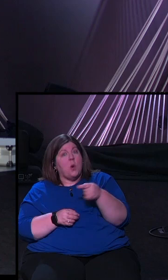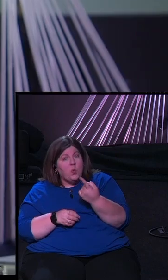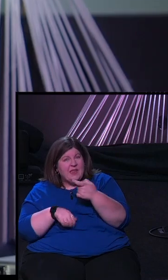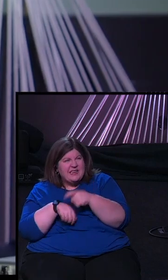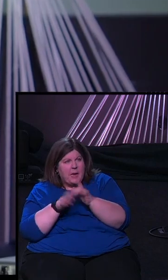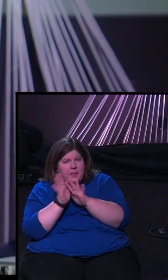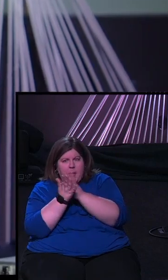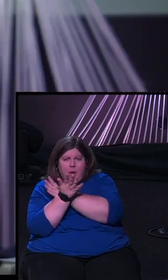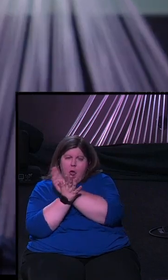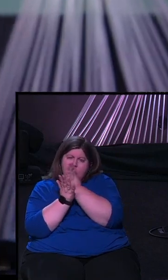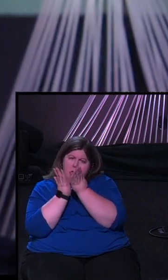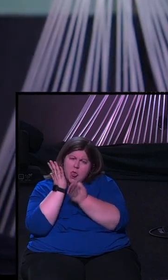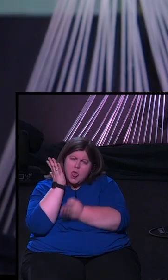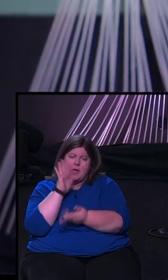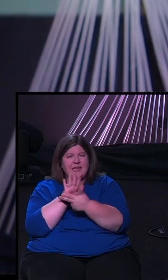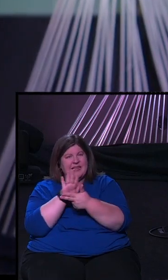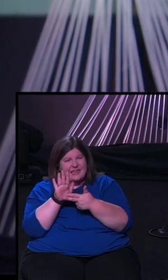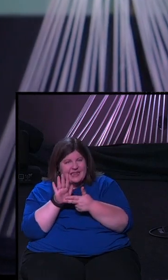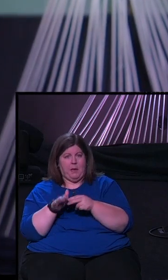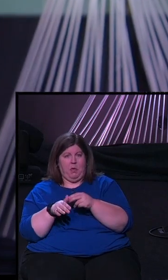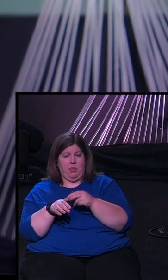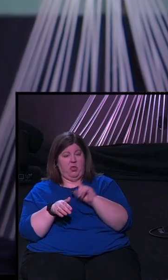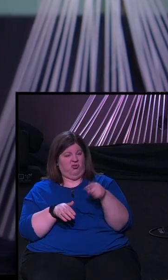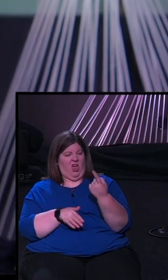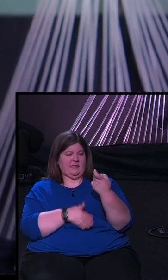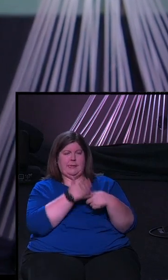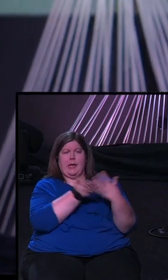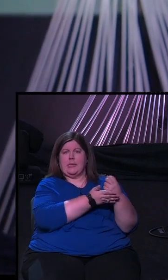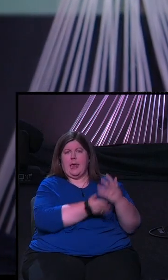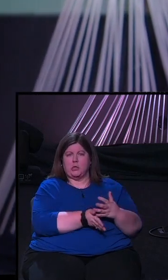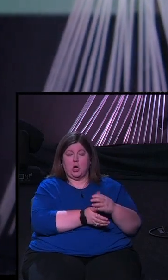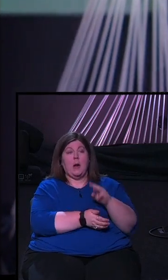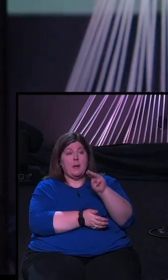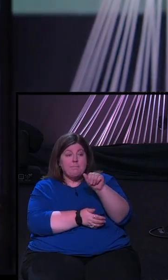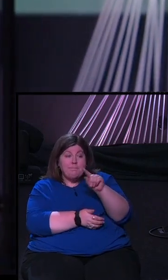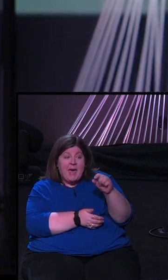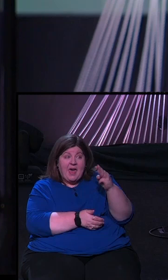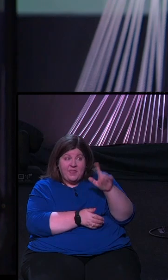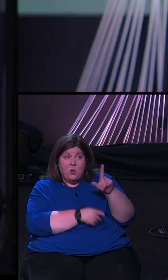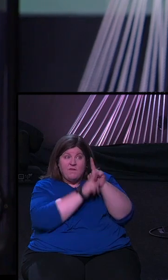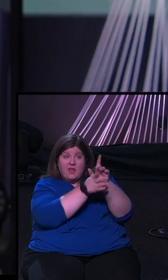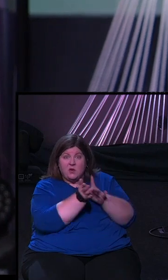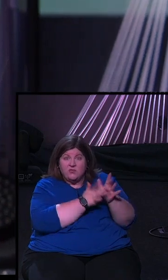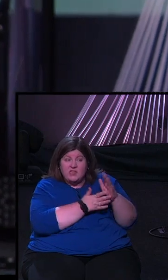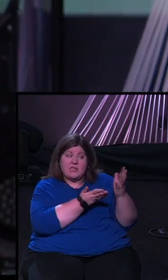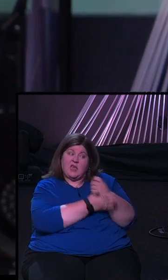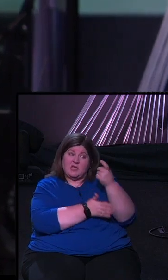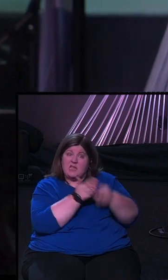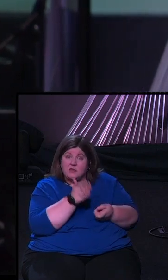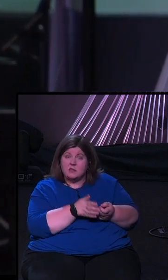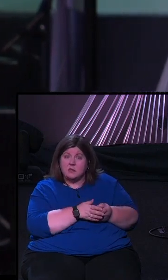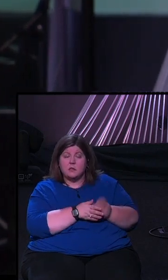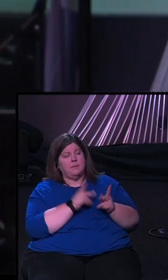title. Everybody else is referred to as a tax collector. Matthew, one of Jesus' own disciples, was a tax collector. Tax collectors were